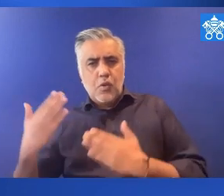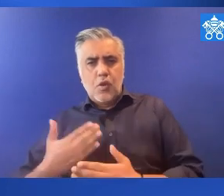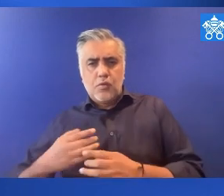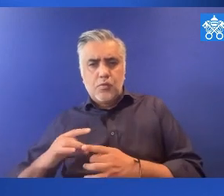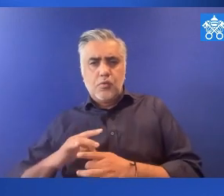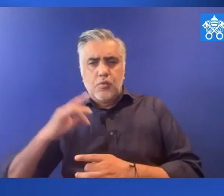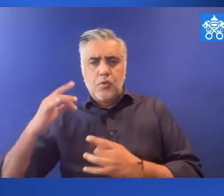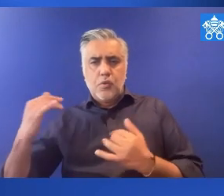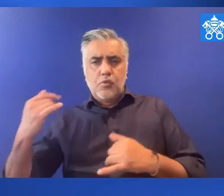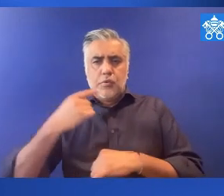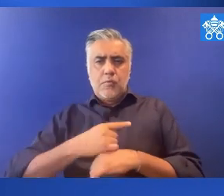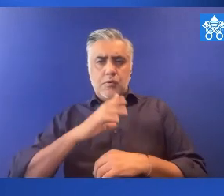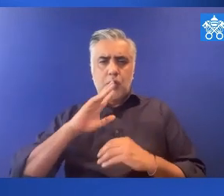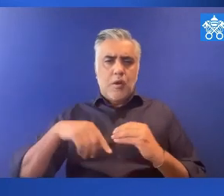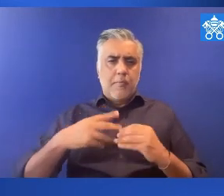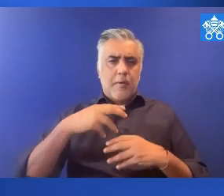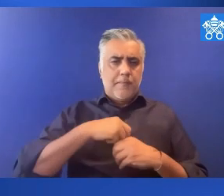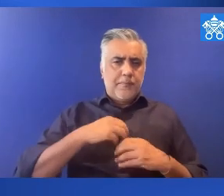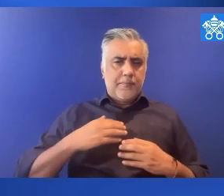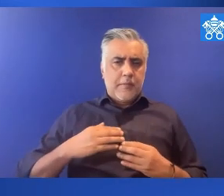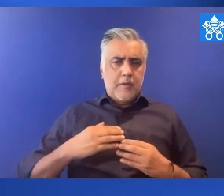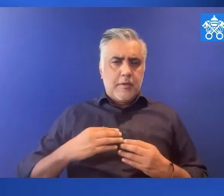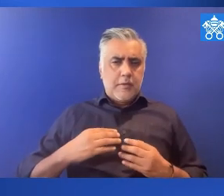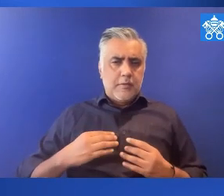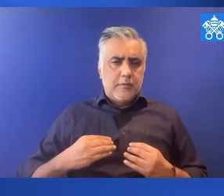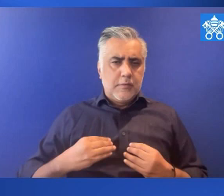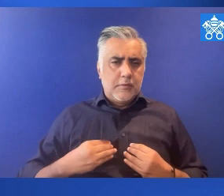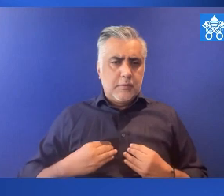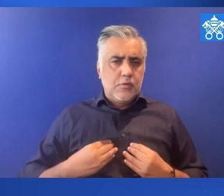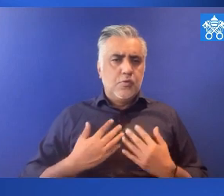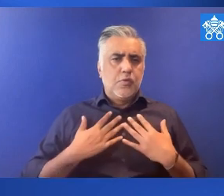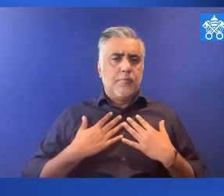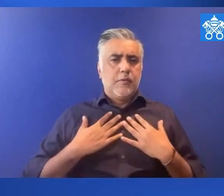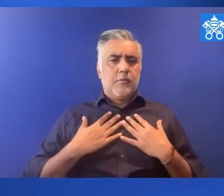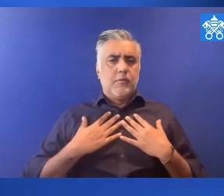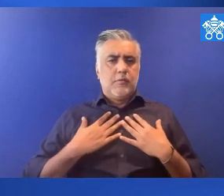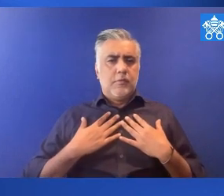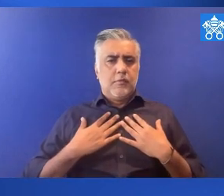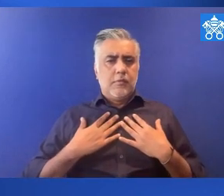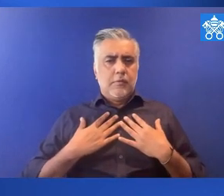today let us talk about consolation, another important element of the Spirit,